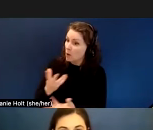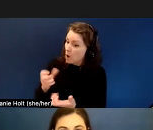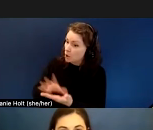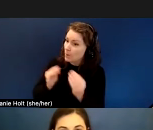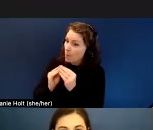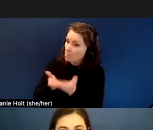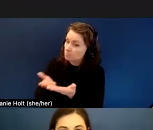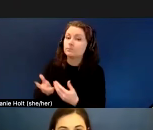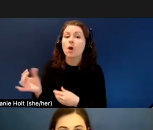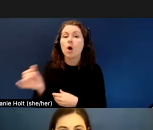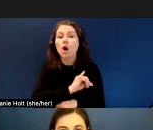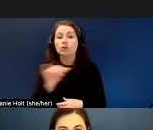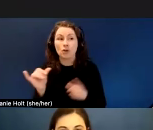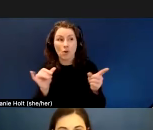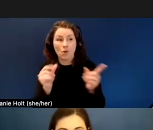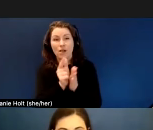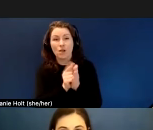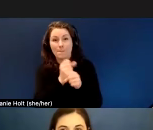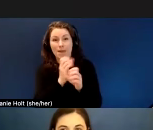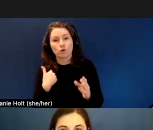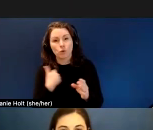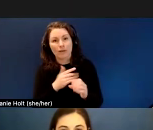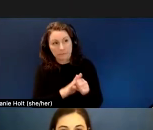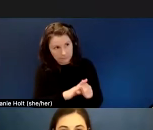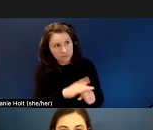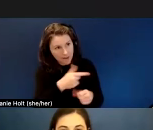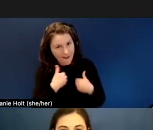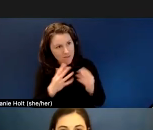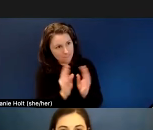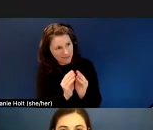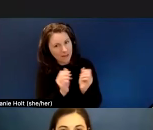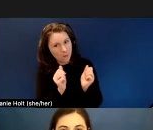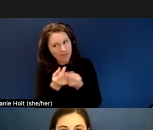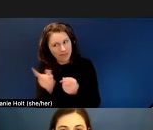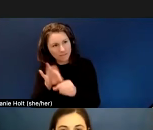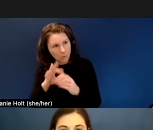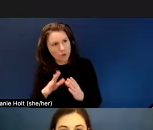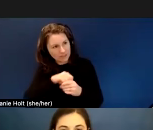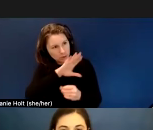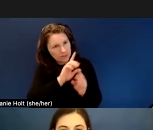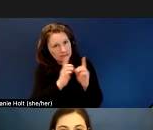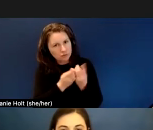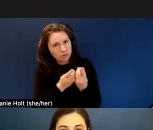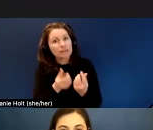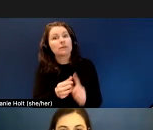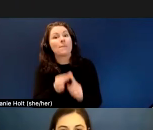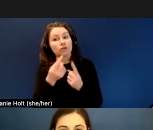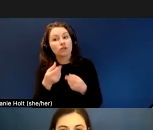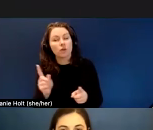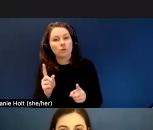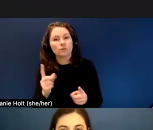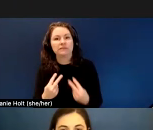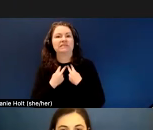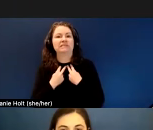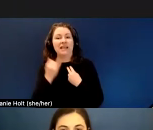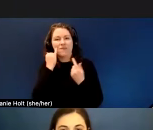also put pressure on lawmakers to hold meetings in their districts with constituents, especially those that might be really entrenched. If there's a